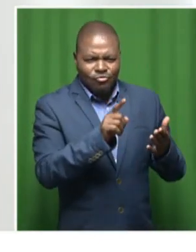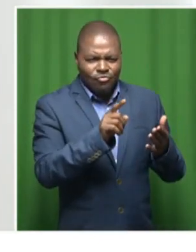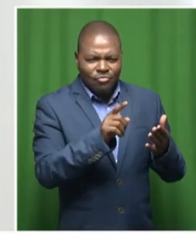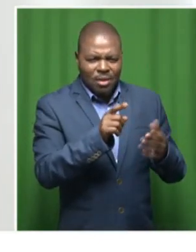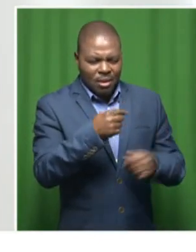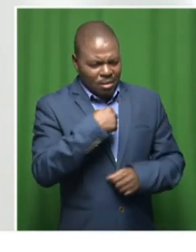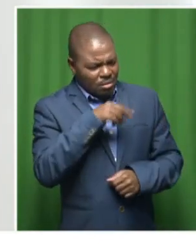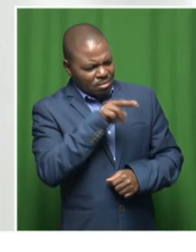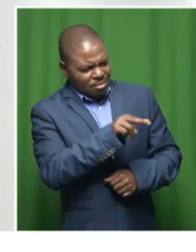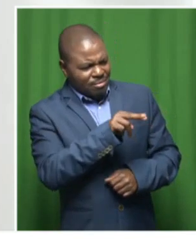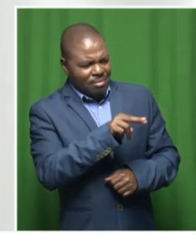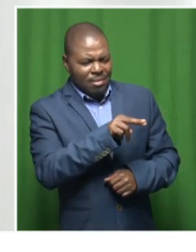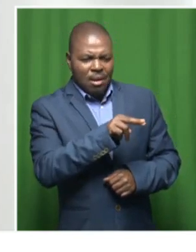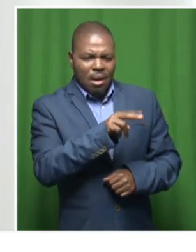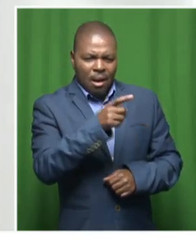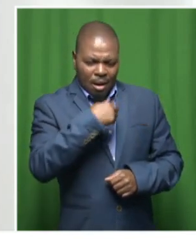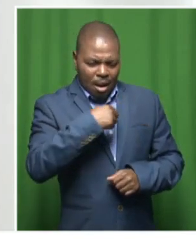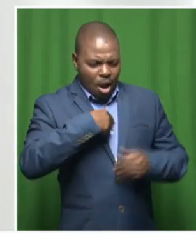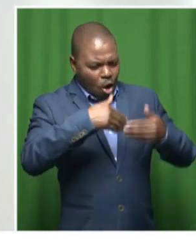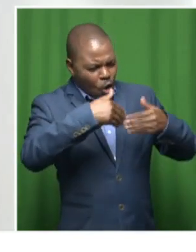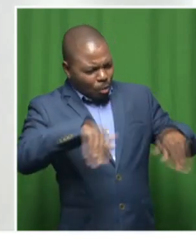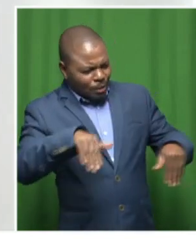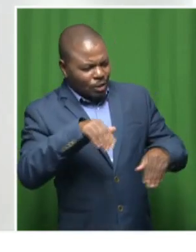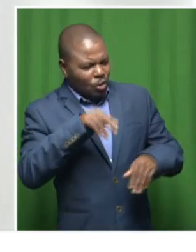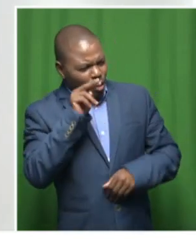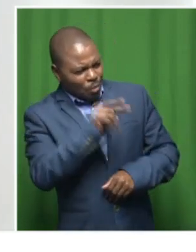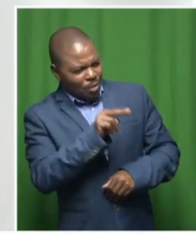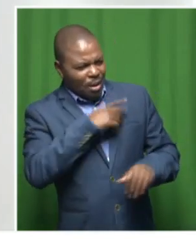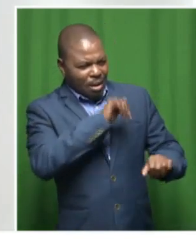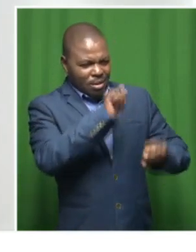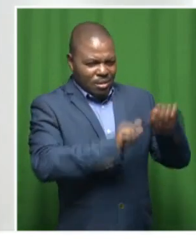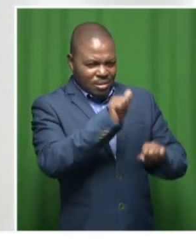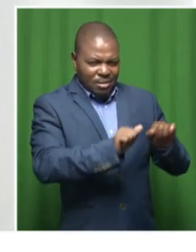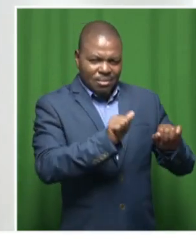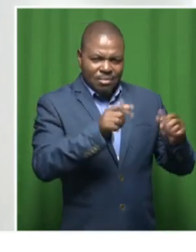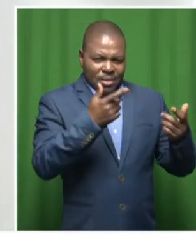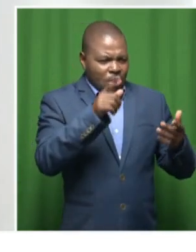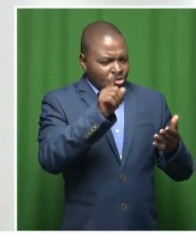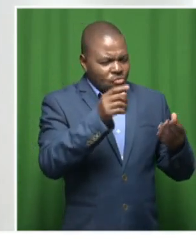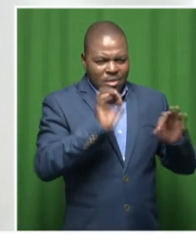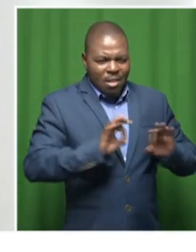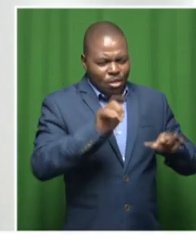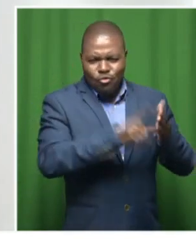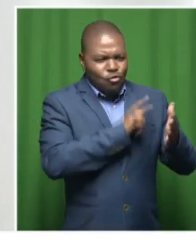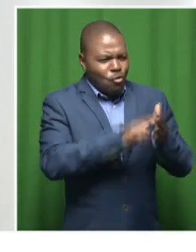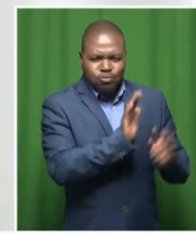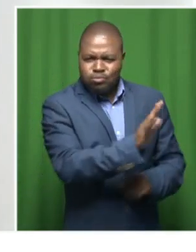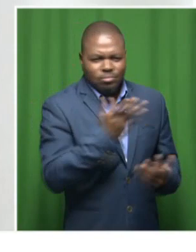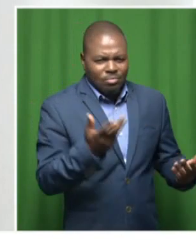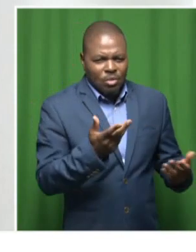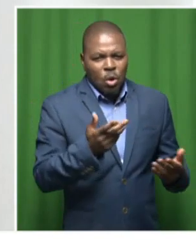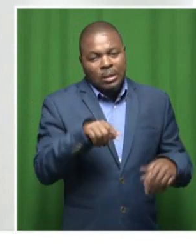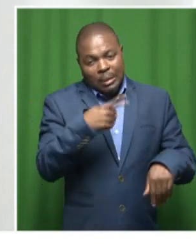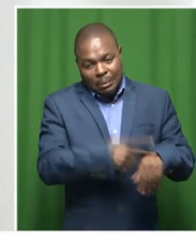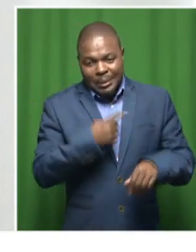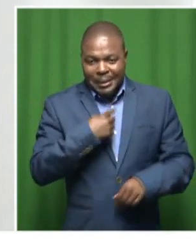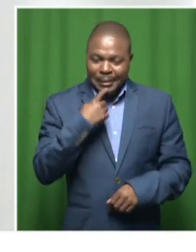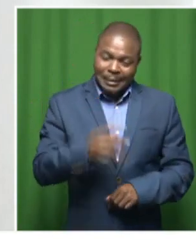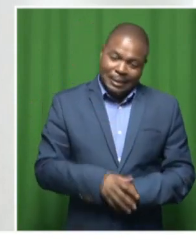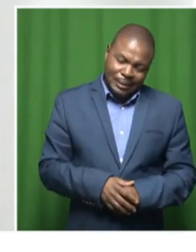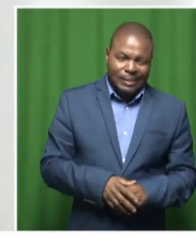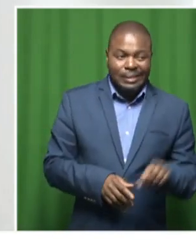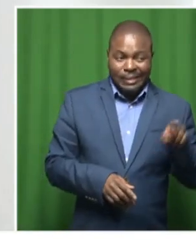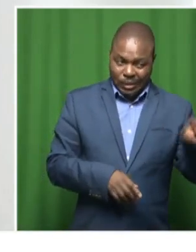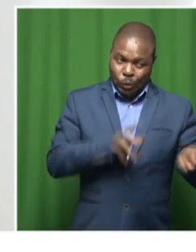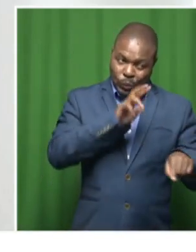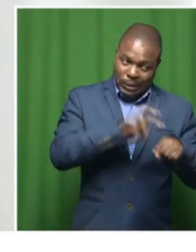naked eye and from an objective perspective of somebody who assesses and is trained to assess beauty, there's nothing wrong with you. Or, sometimes you say, well, this is actually